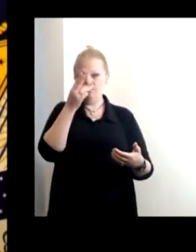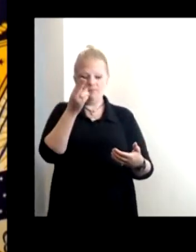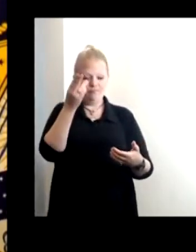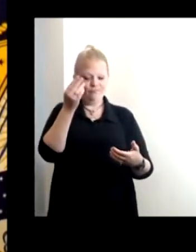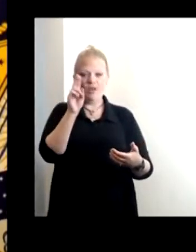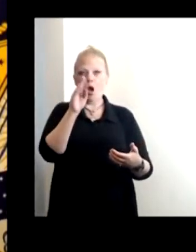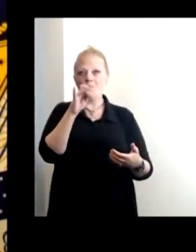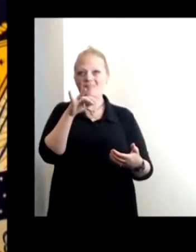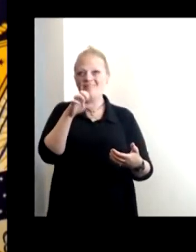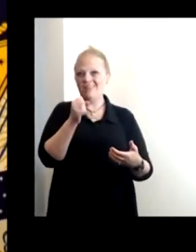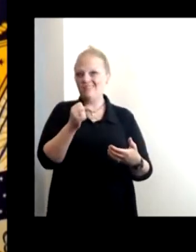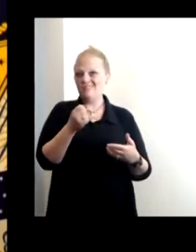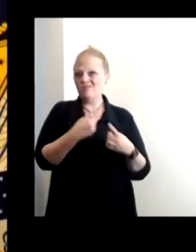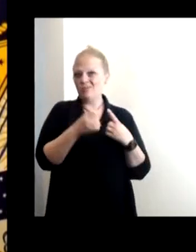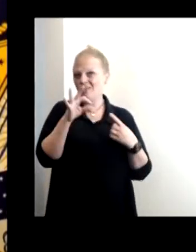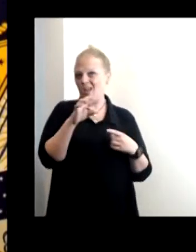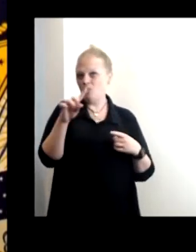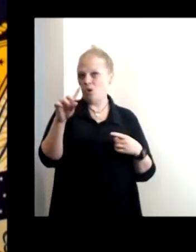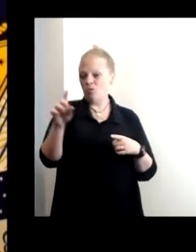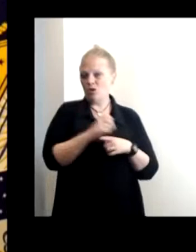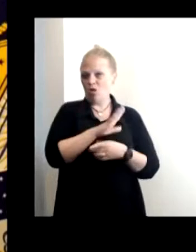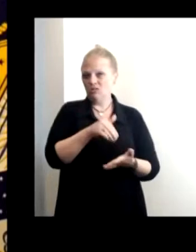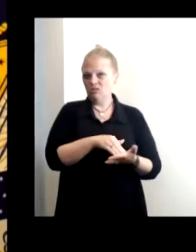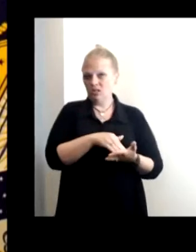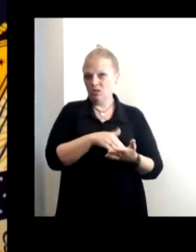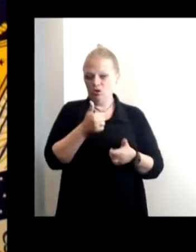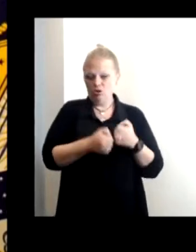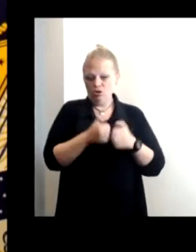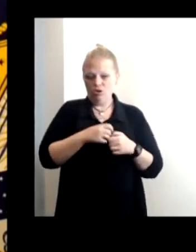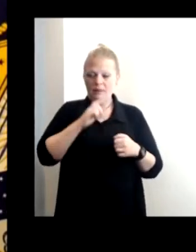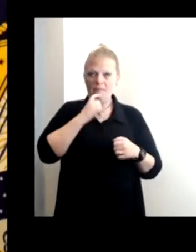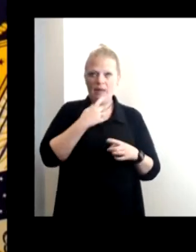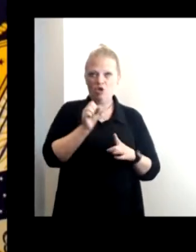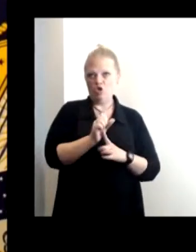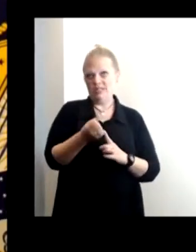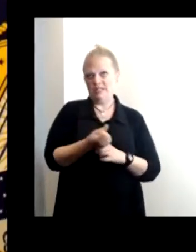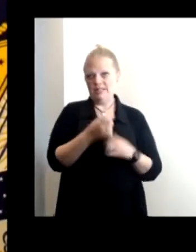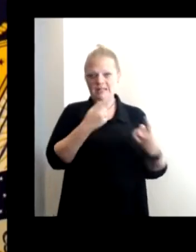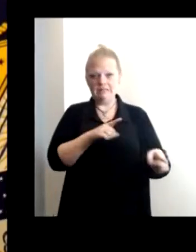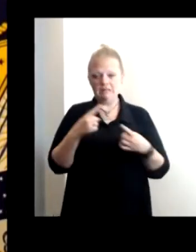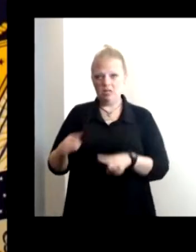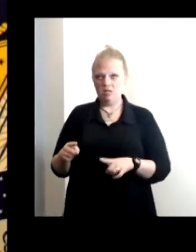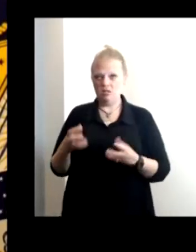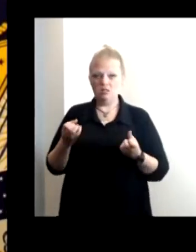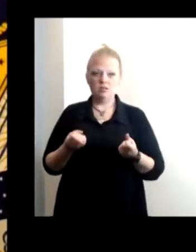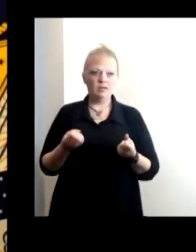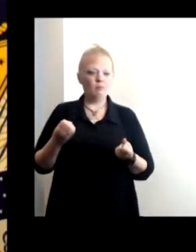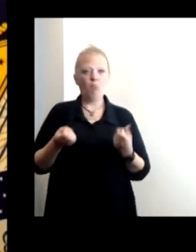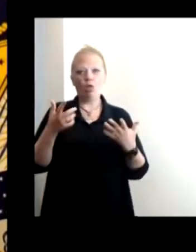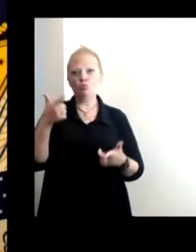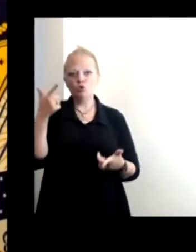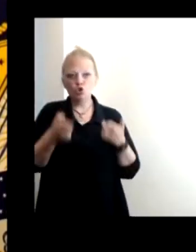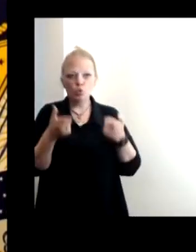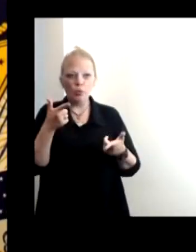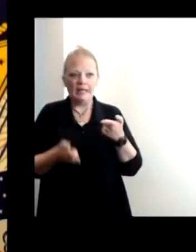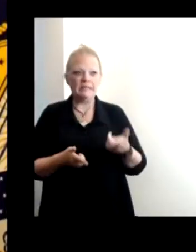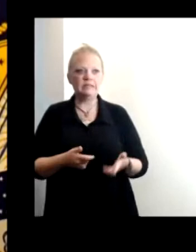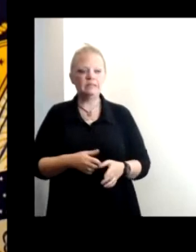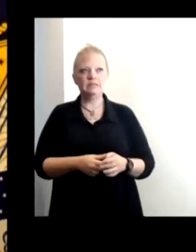through text messages on major incidents, including multiple shootings,